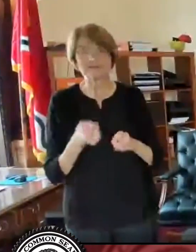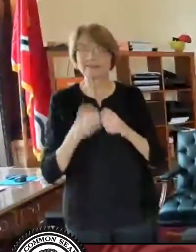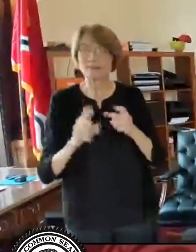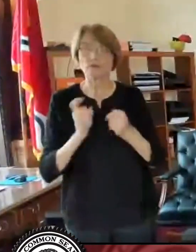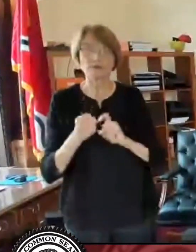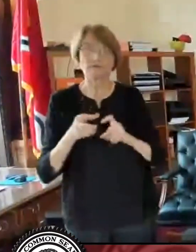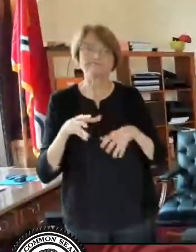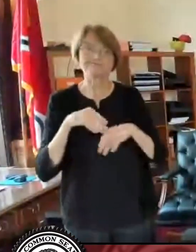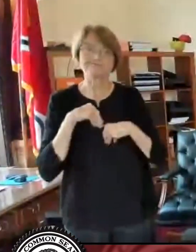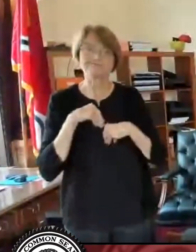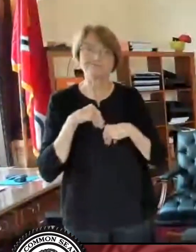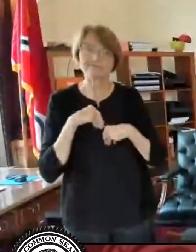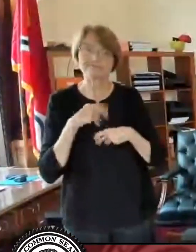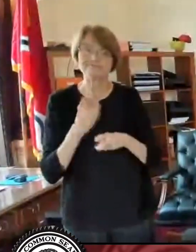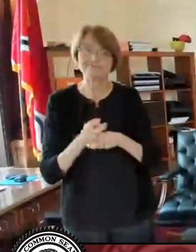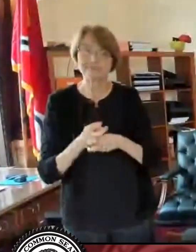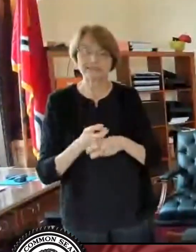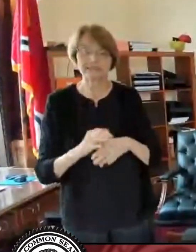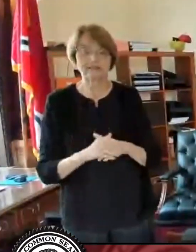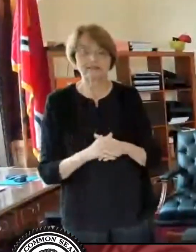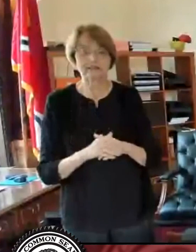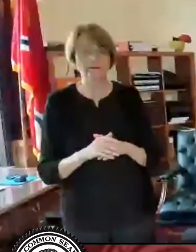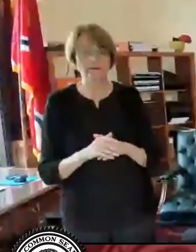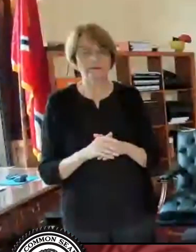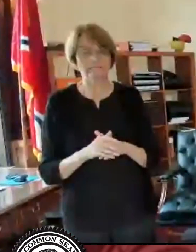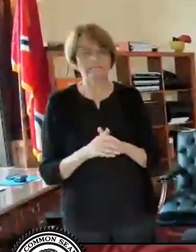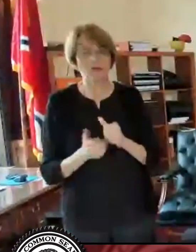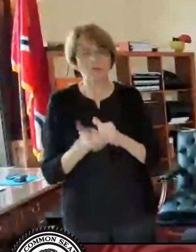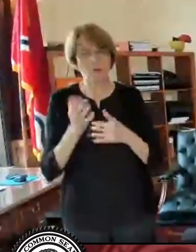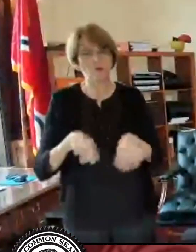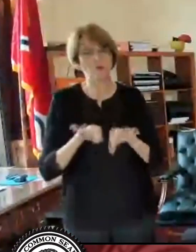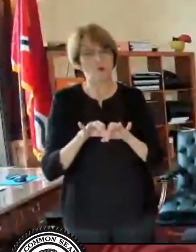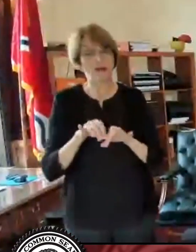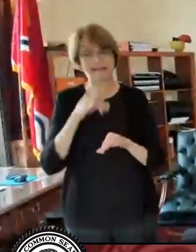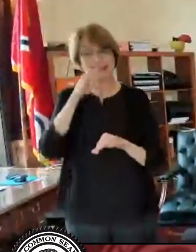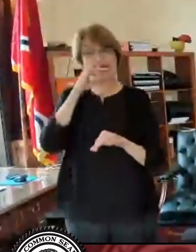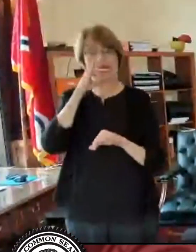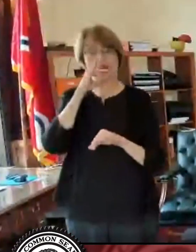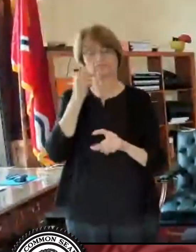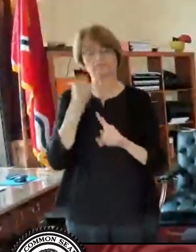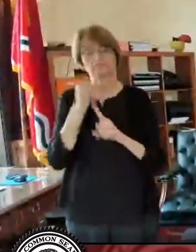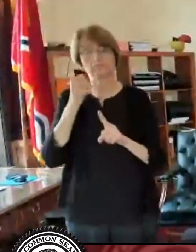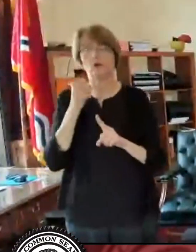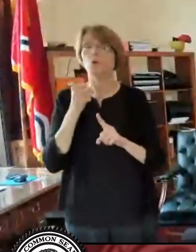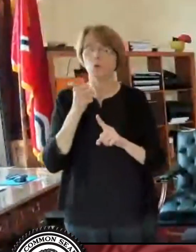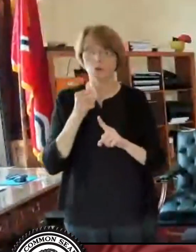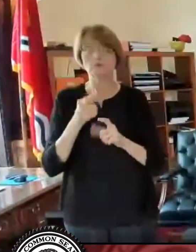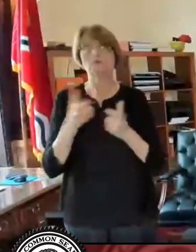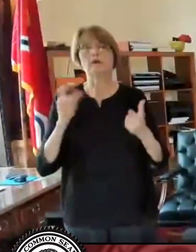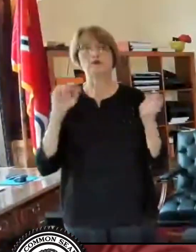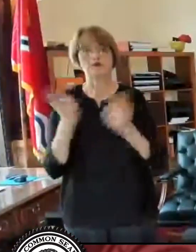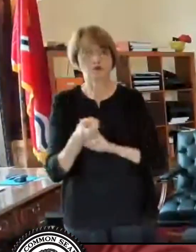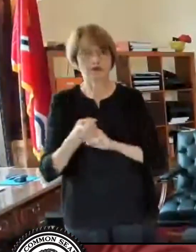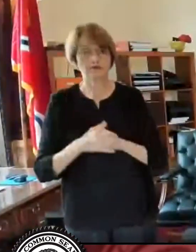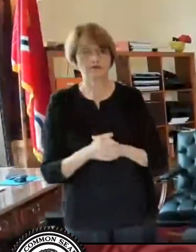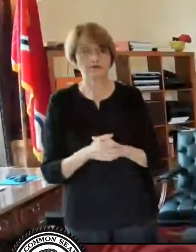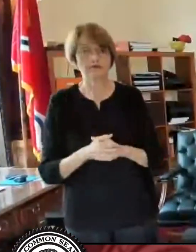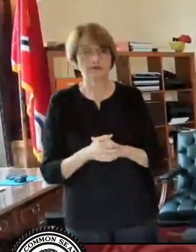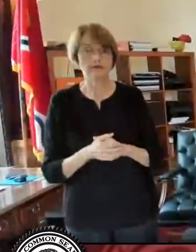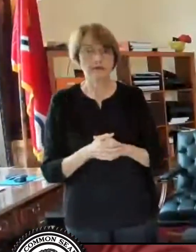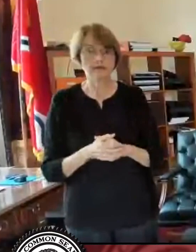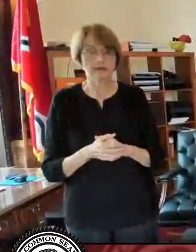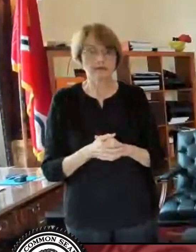And then the most important people that it's a big change for are the kids. And so